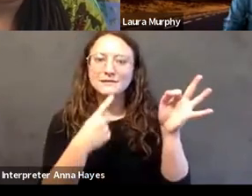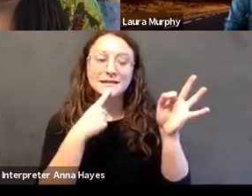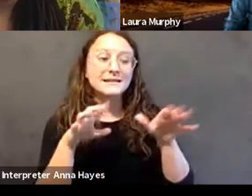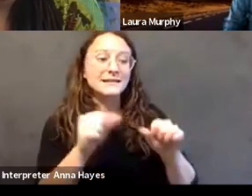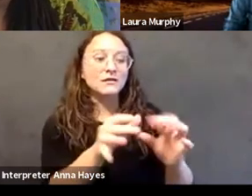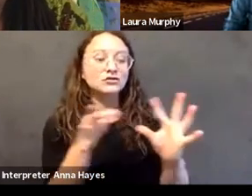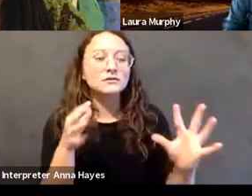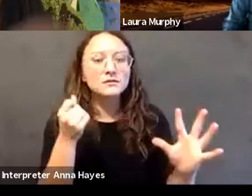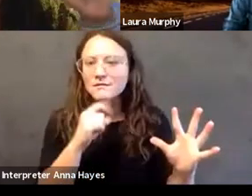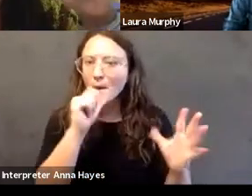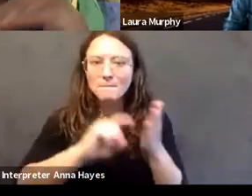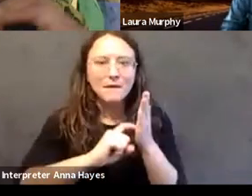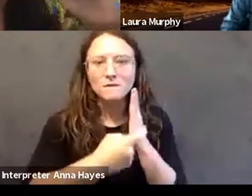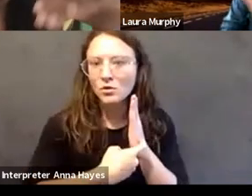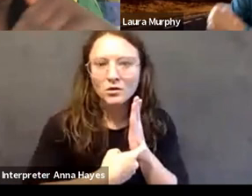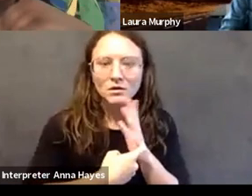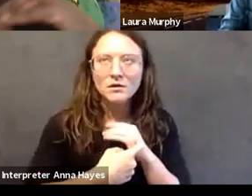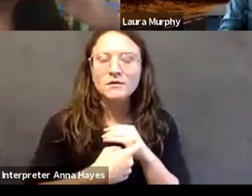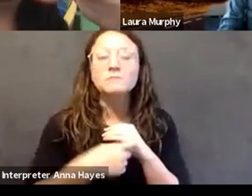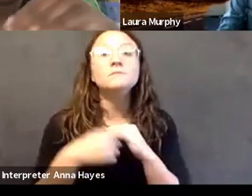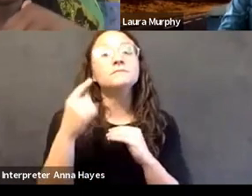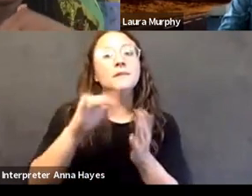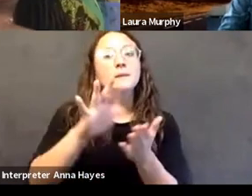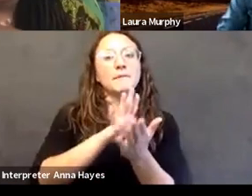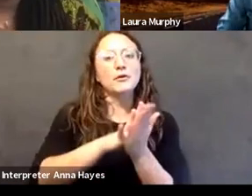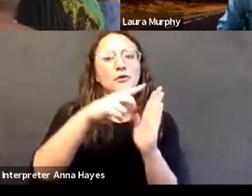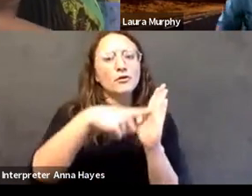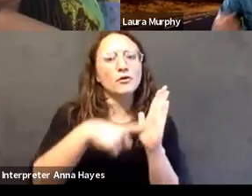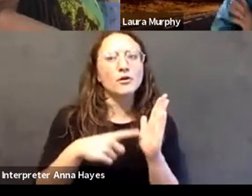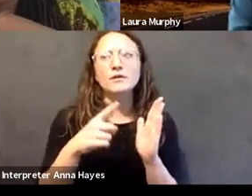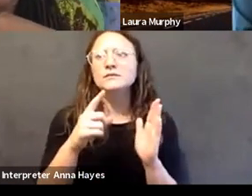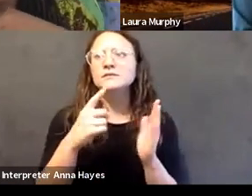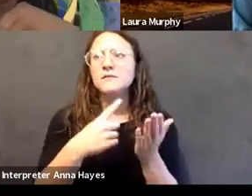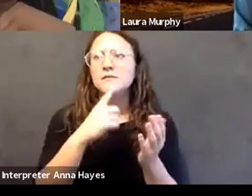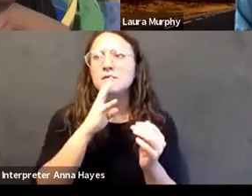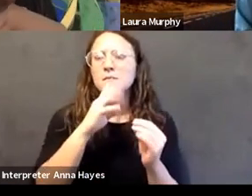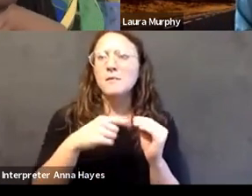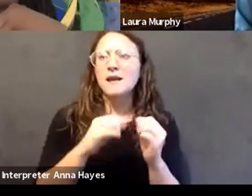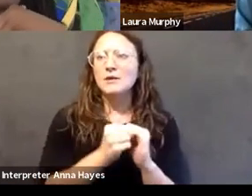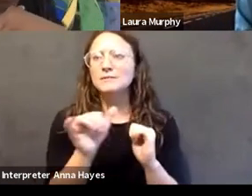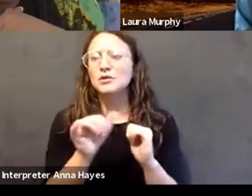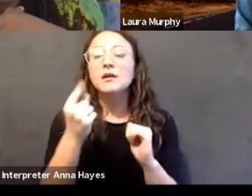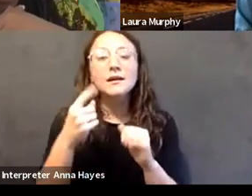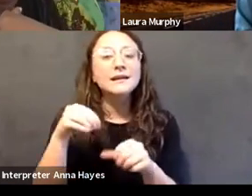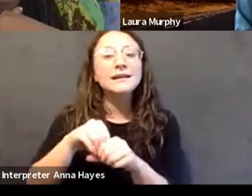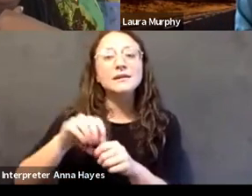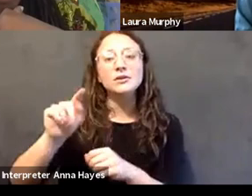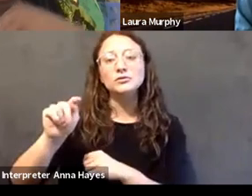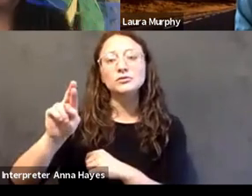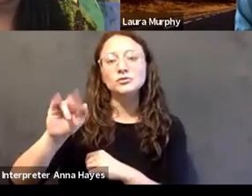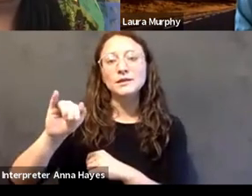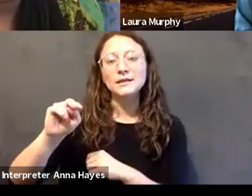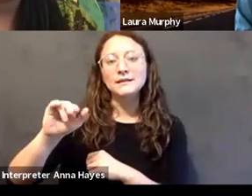metaphor, but, you know, kind of talks about where there's some of the similarity. And so like in Trinidad, I might talk more actively